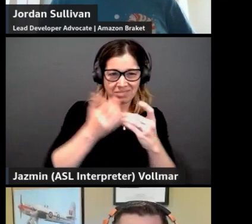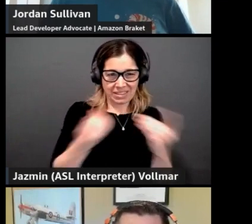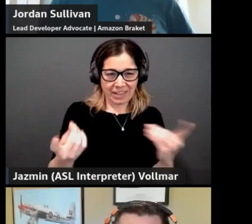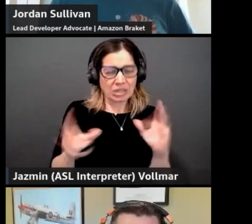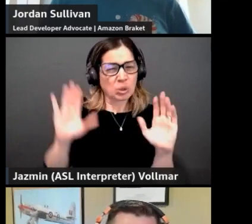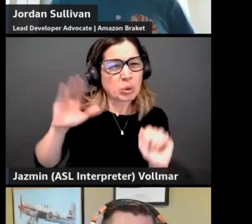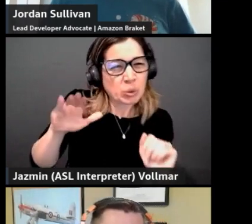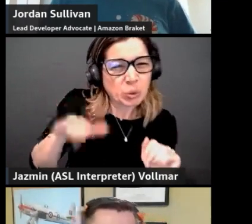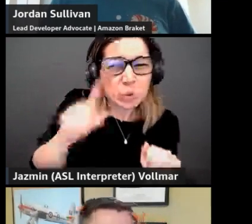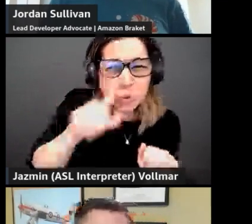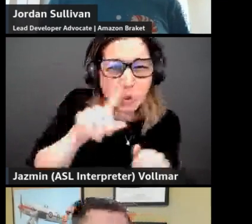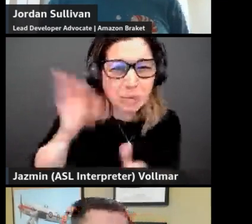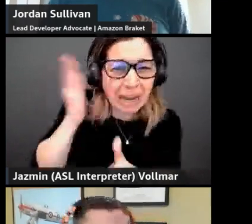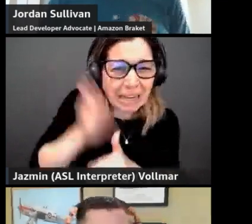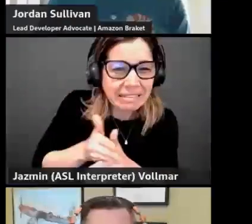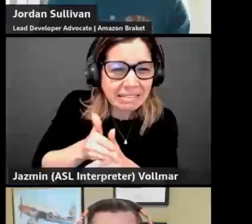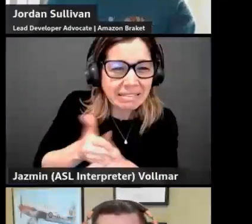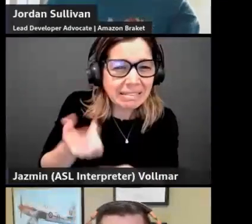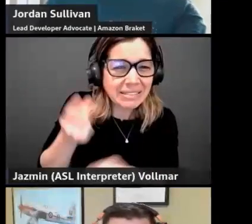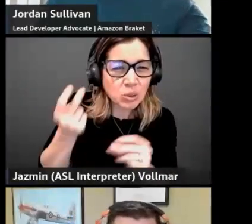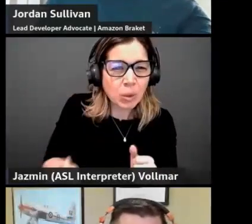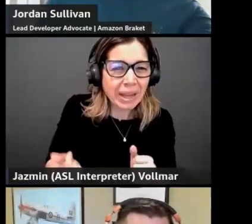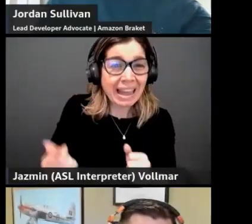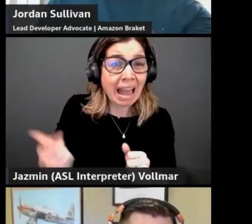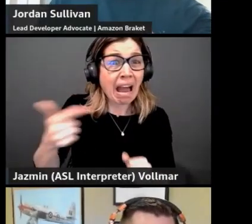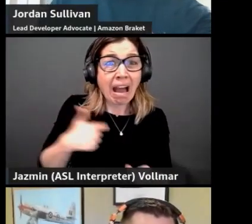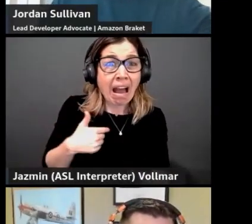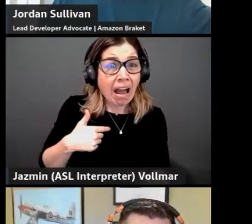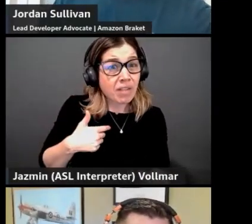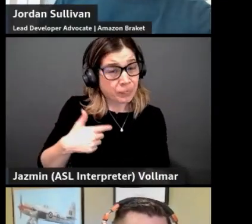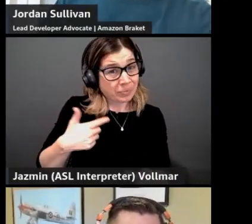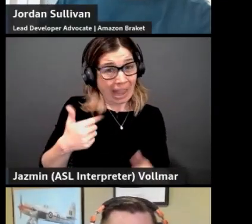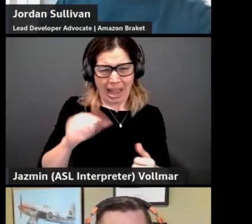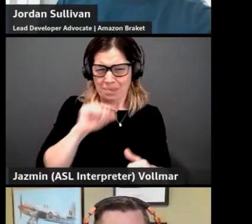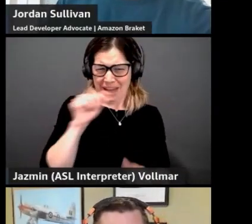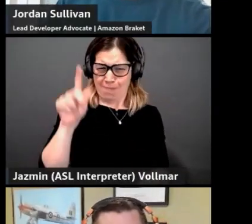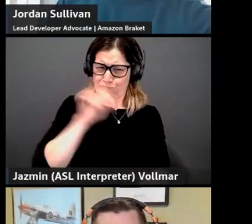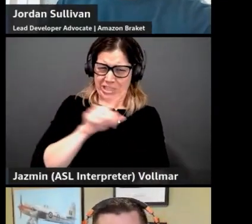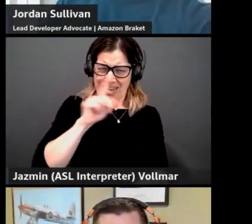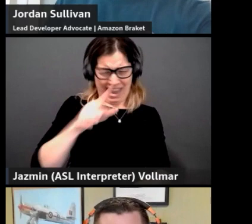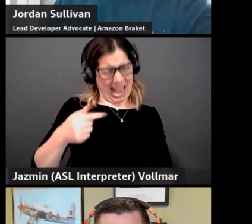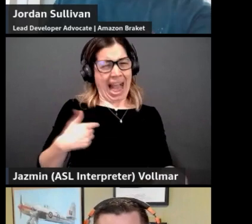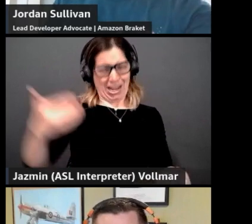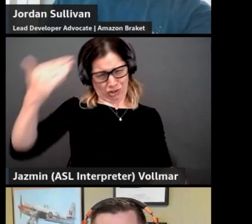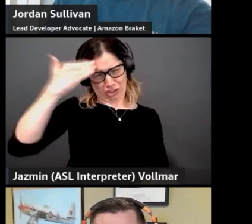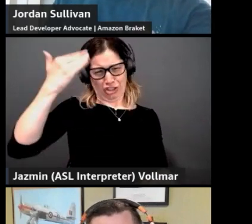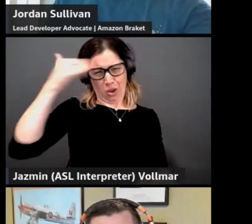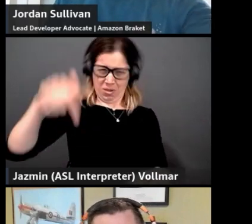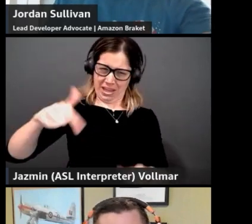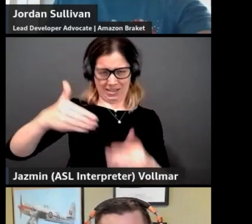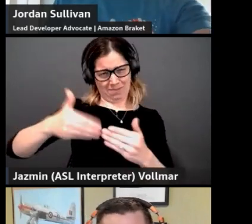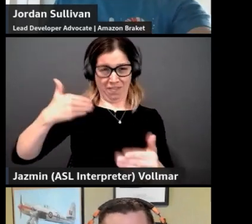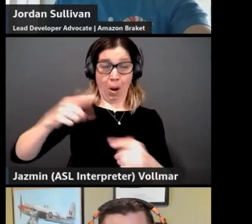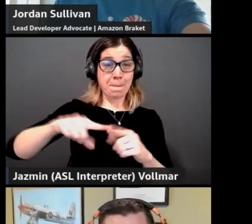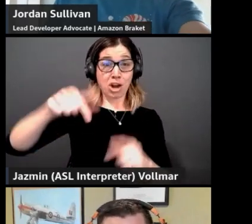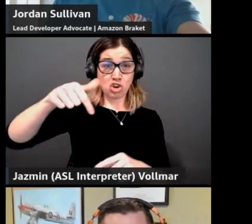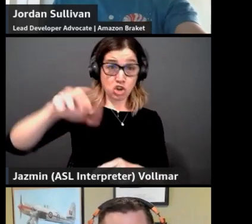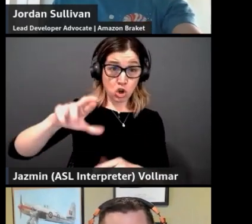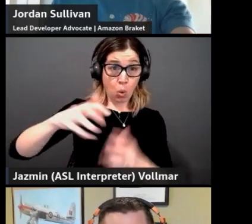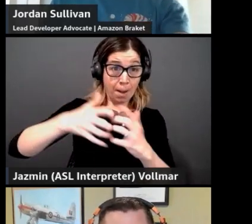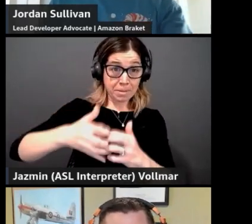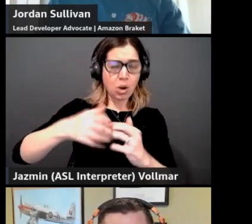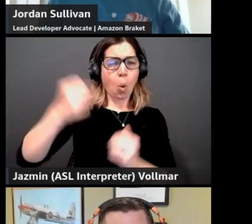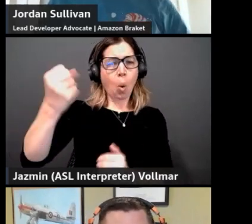quick, Corbidian, I'm not going to pretend like I knew this before doing research, but the QuEra machine, it's holding the